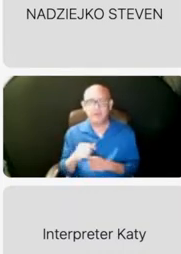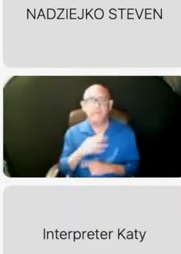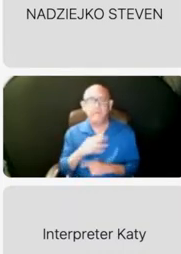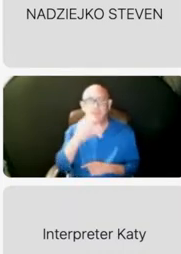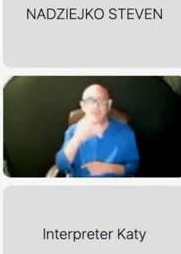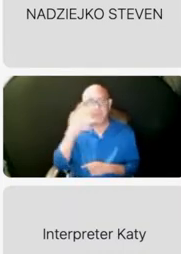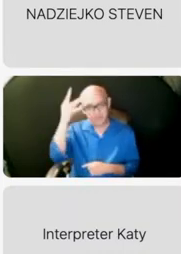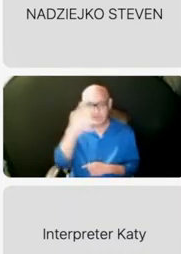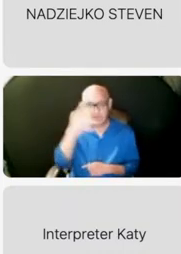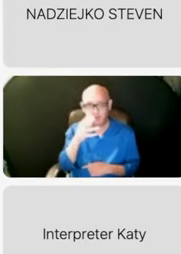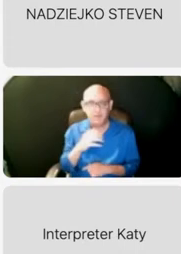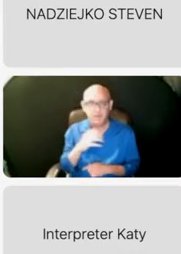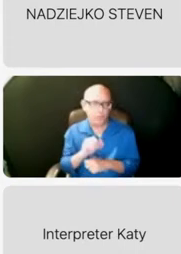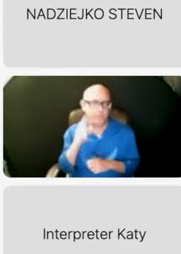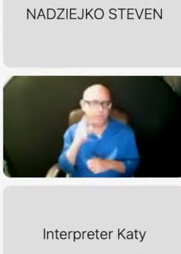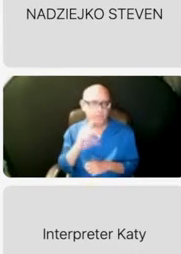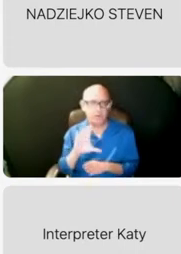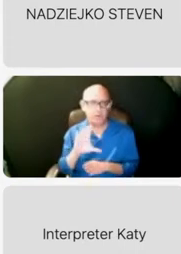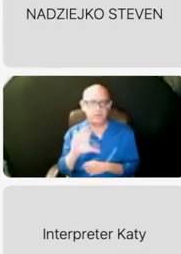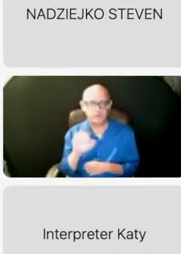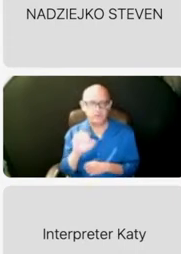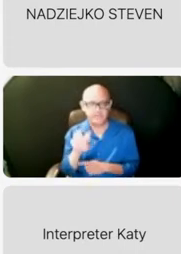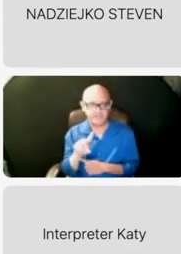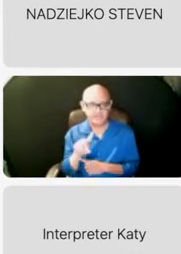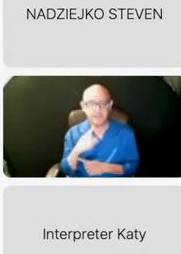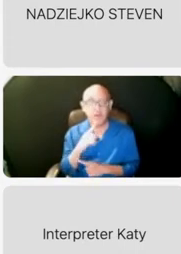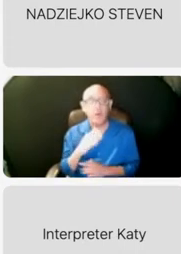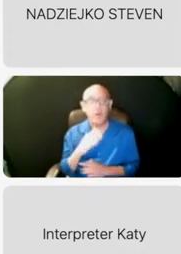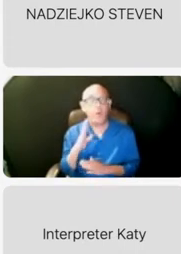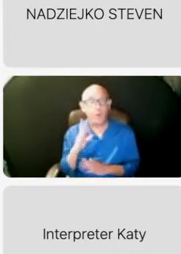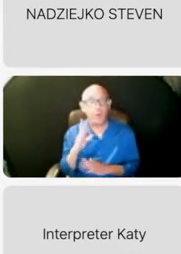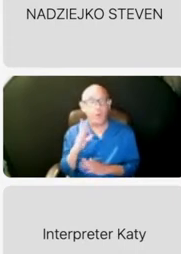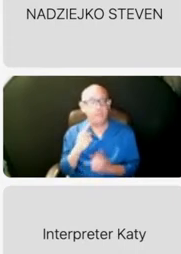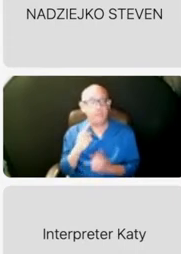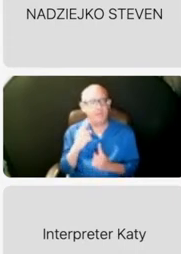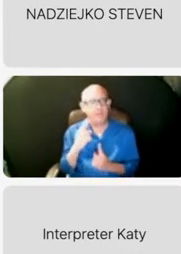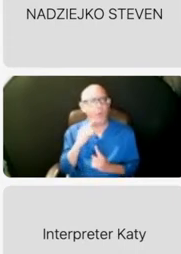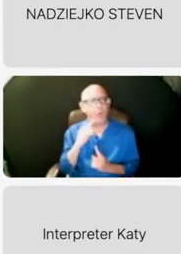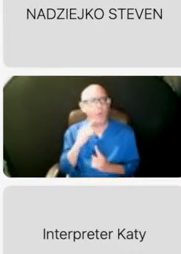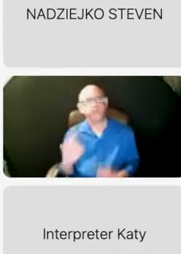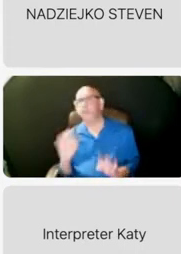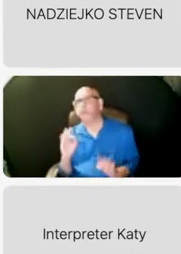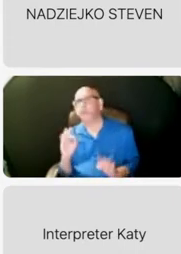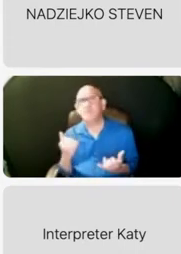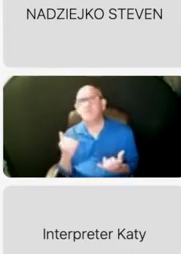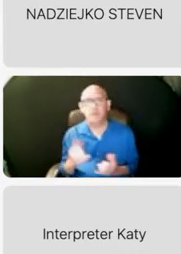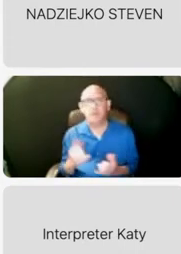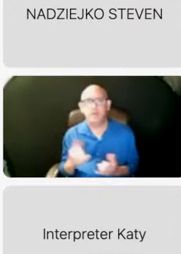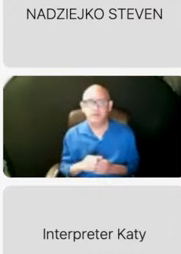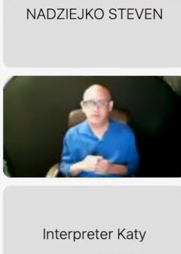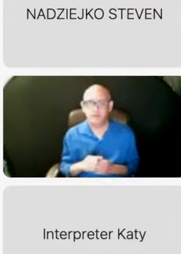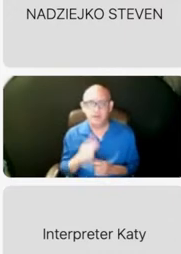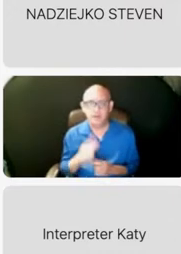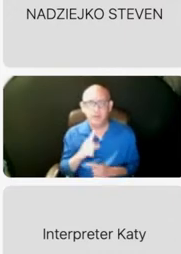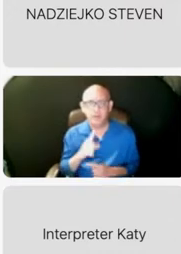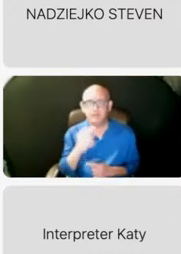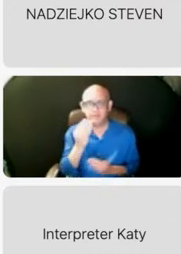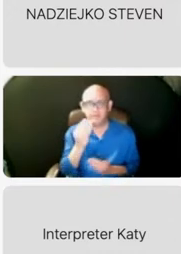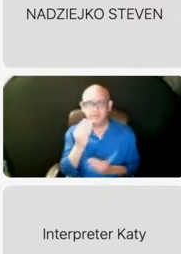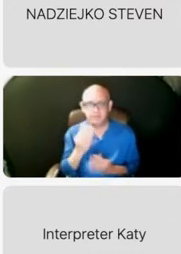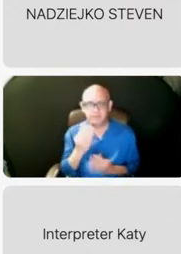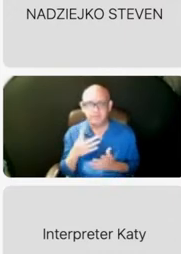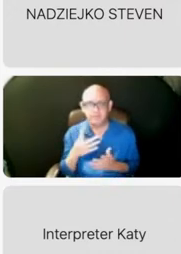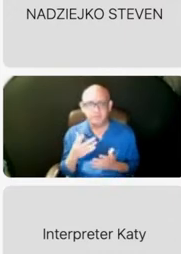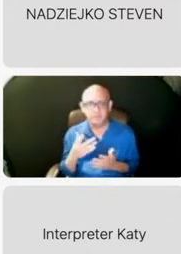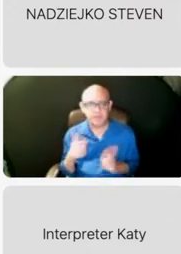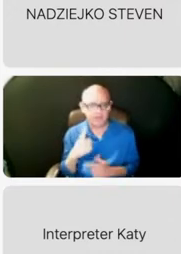teacher i hope you all are all thinking that it's all good now because and i haven't and i have just let things go because